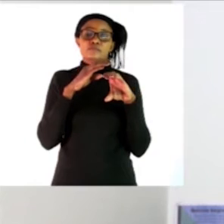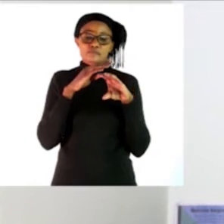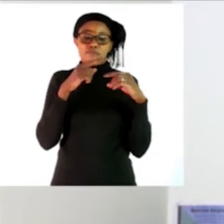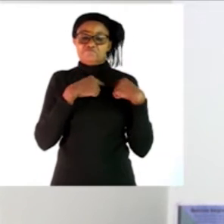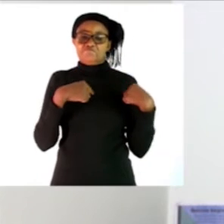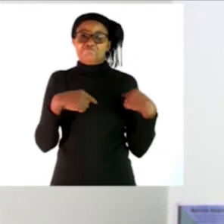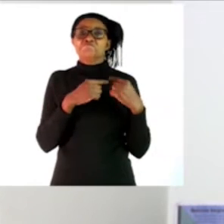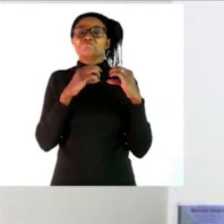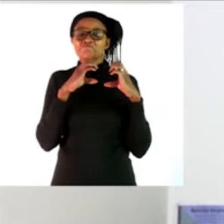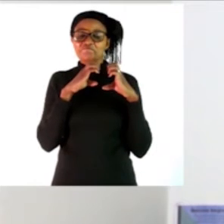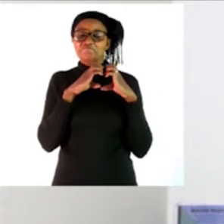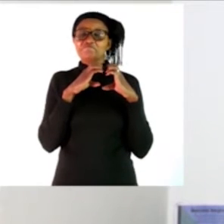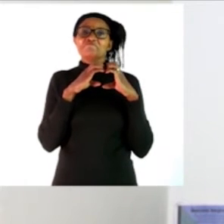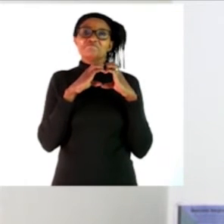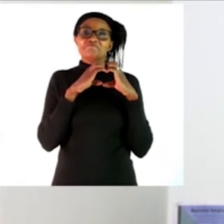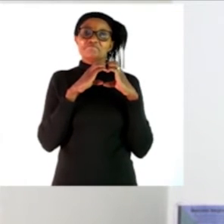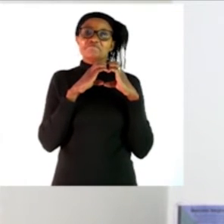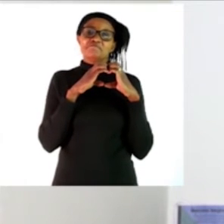hearts? Okay.